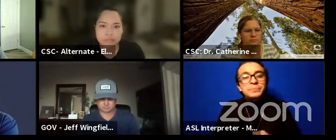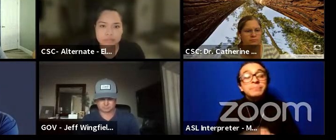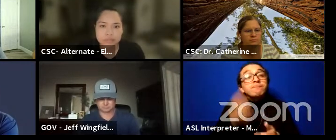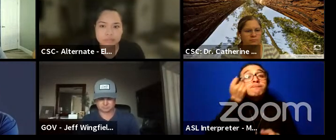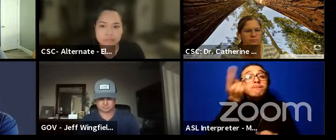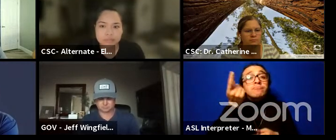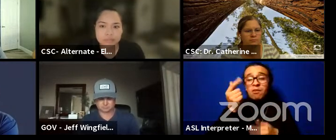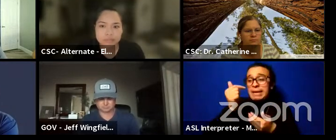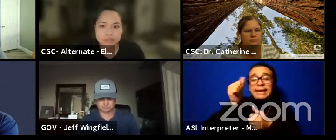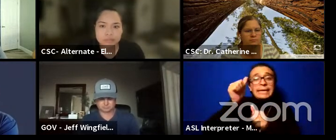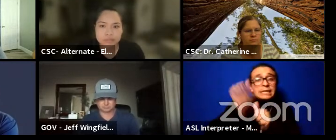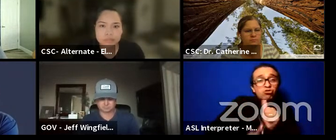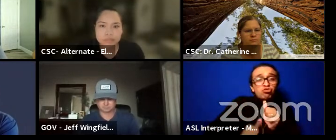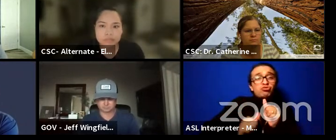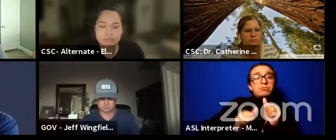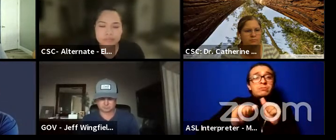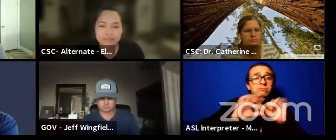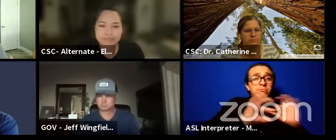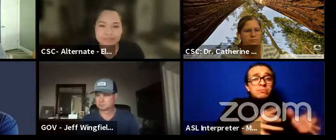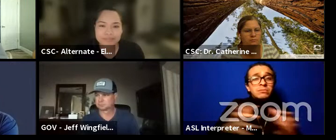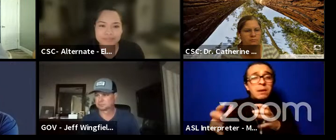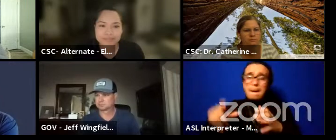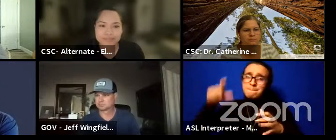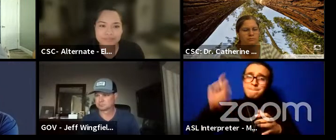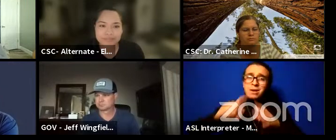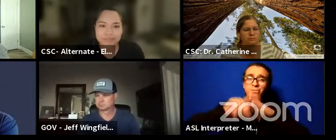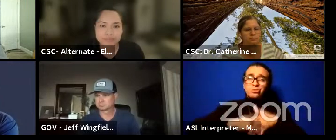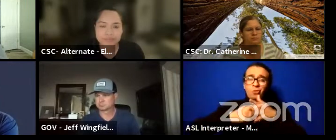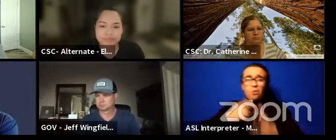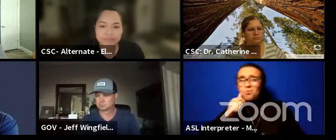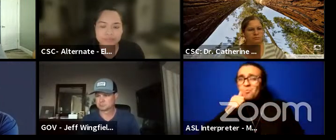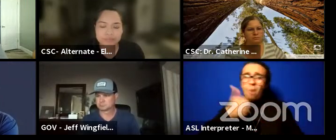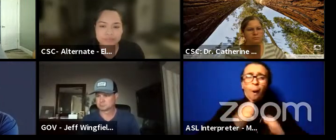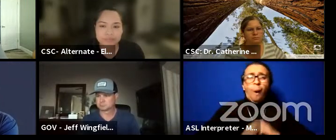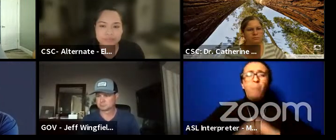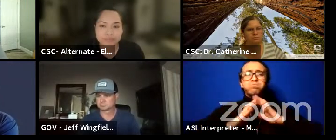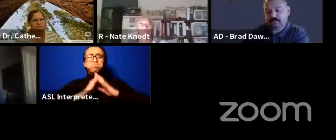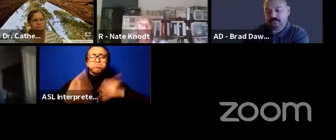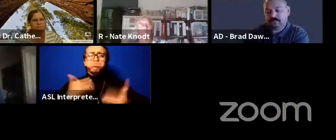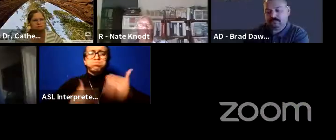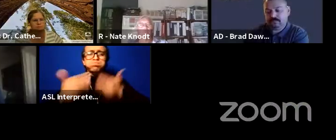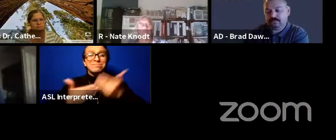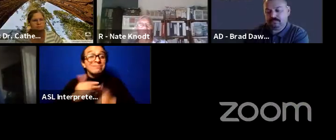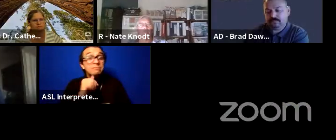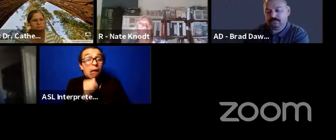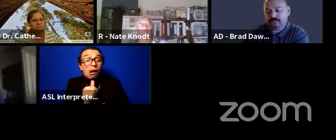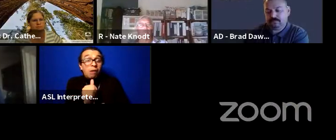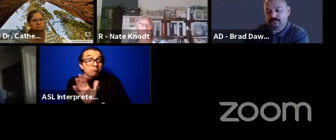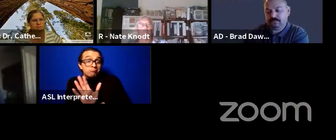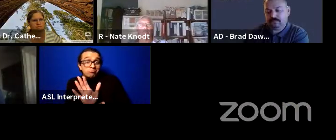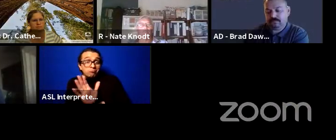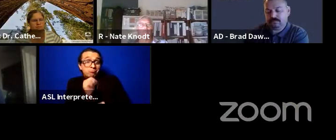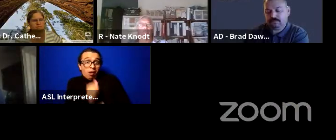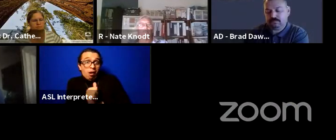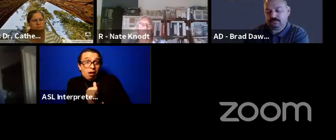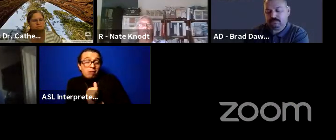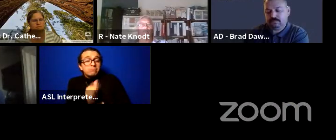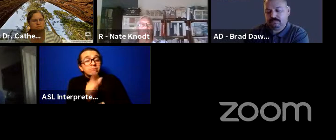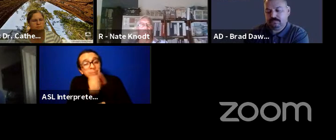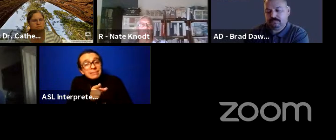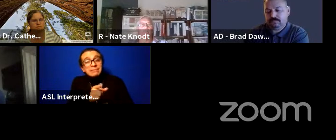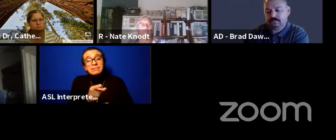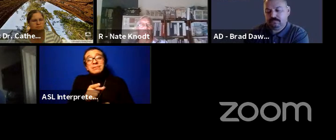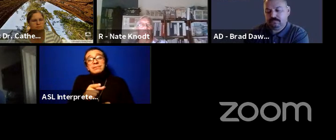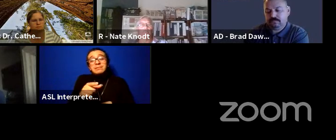subcommittees need to launch tomorrow. Also, I think there's an acknowledgement that capacity-wise on your end, on